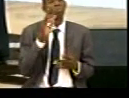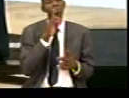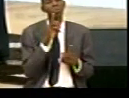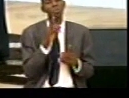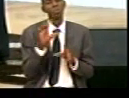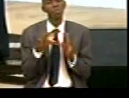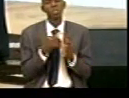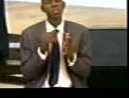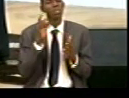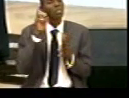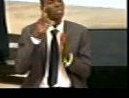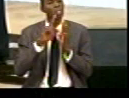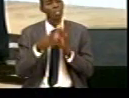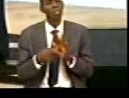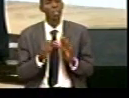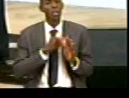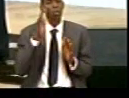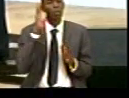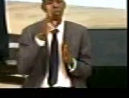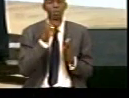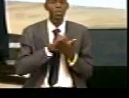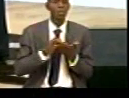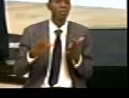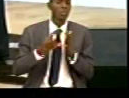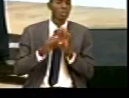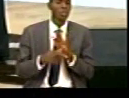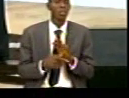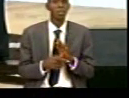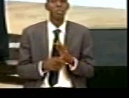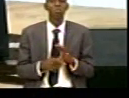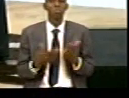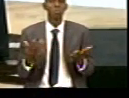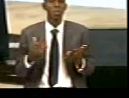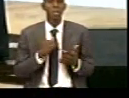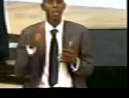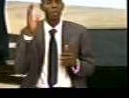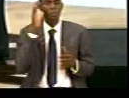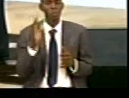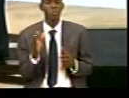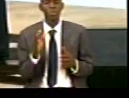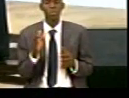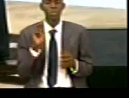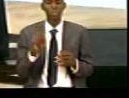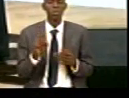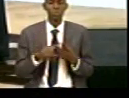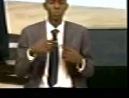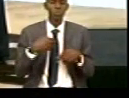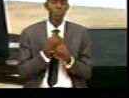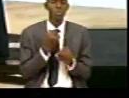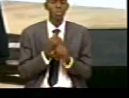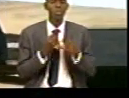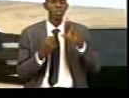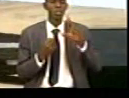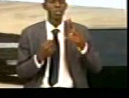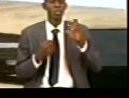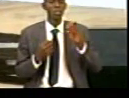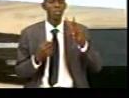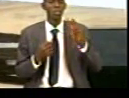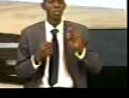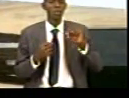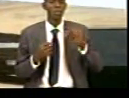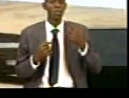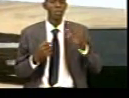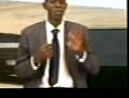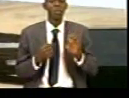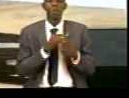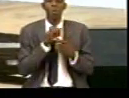I'm bitter now. I can't forgive that person. I have to revenge. I have to retaliate. When I finish